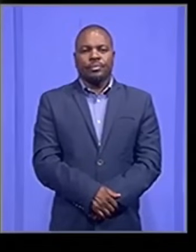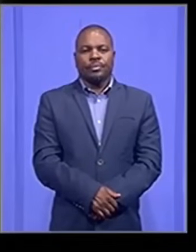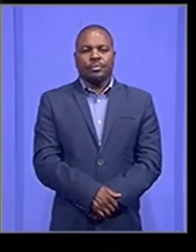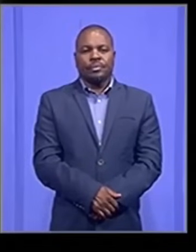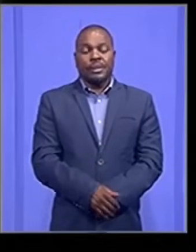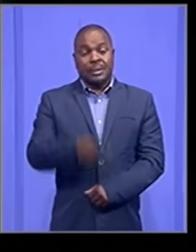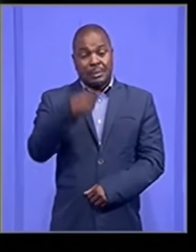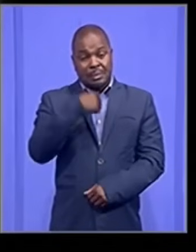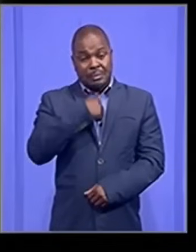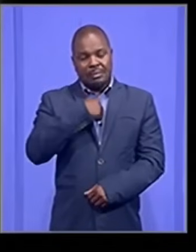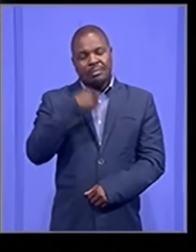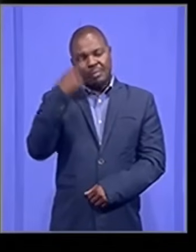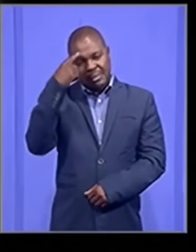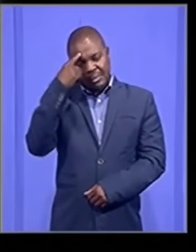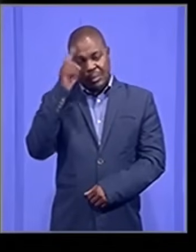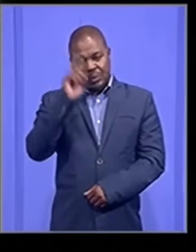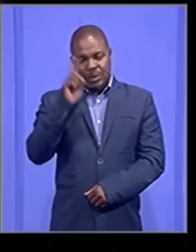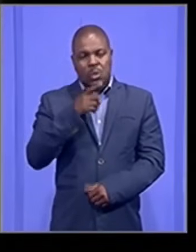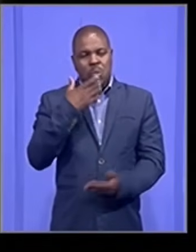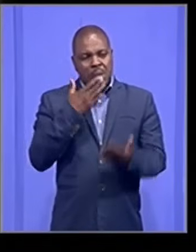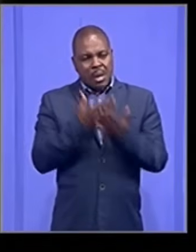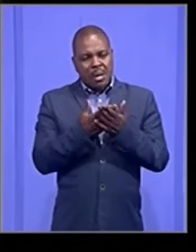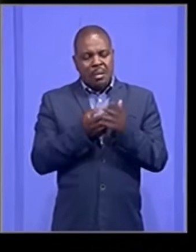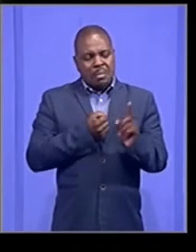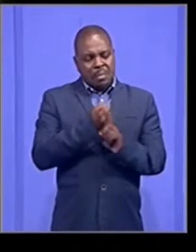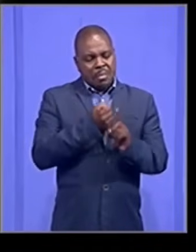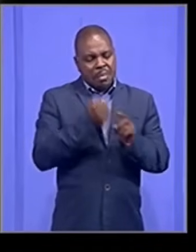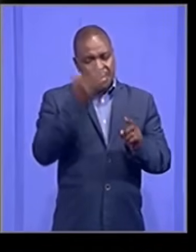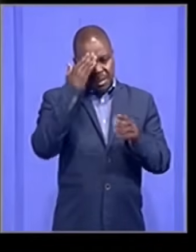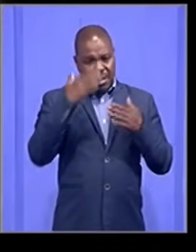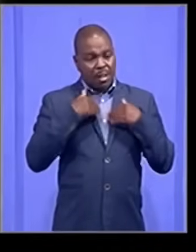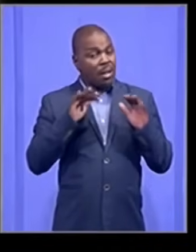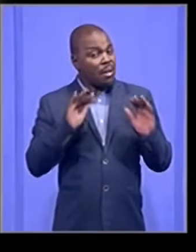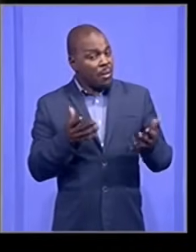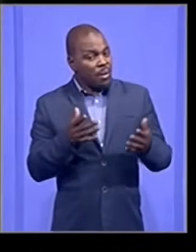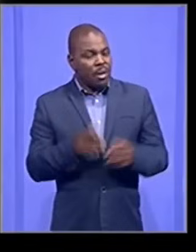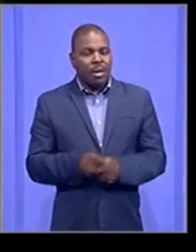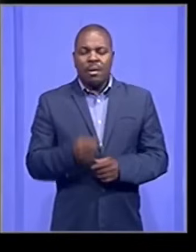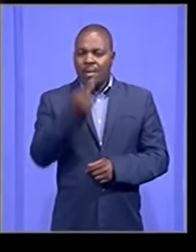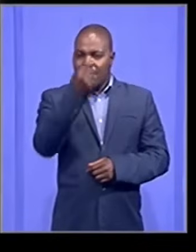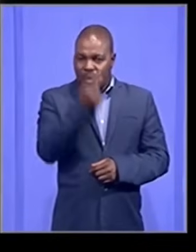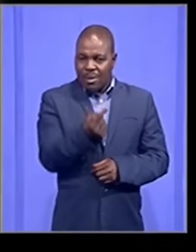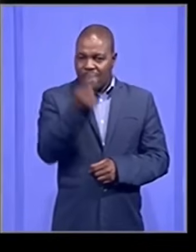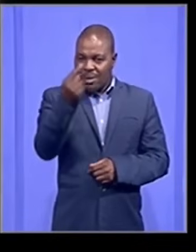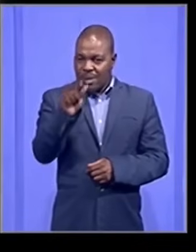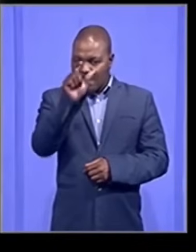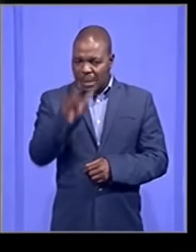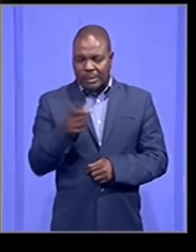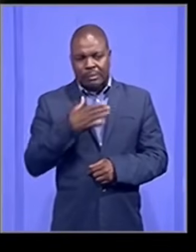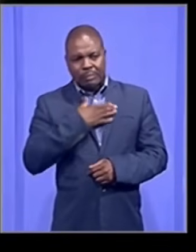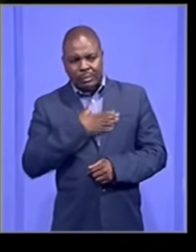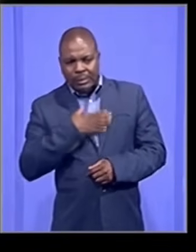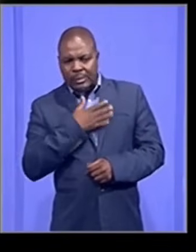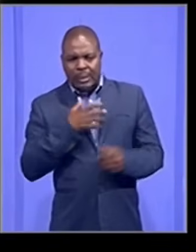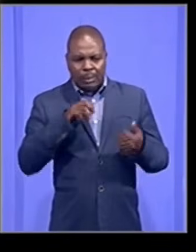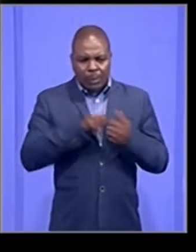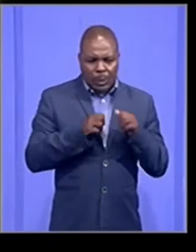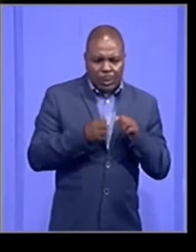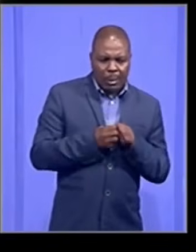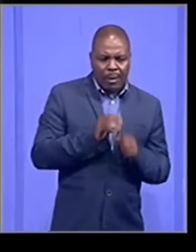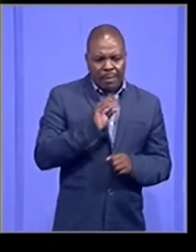Nna ke nagana gore se se ka thibelwa fela ka mokgwa wa gore motho mang le mang yo a itemogelago mathata